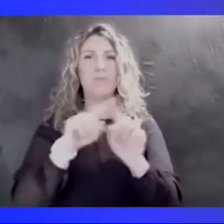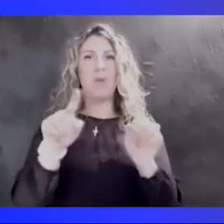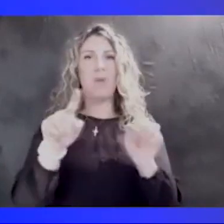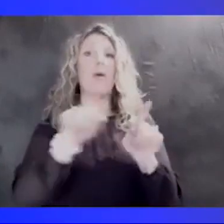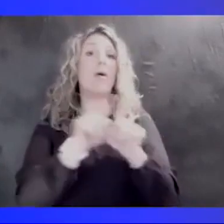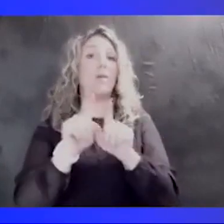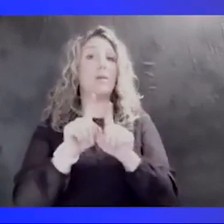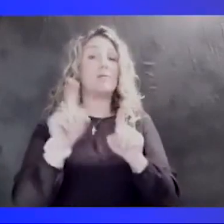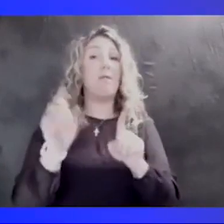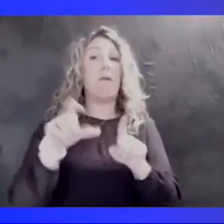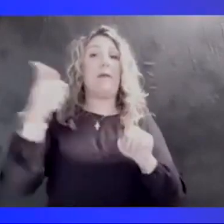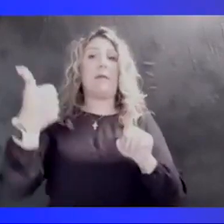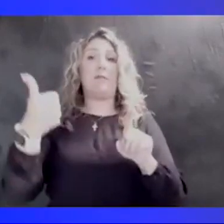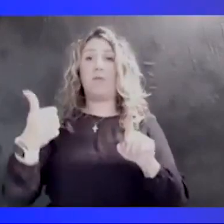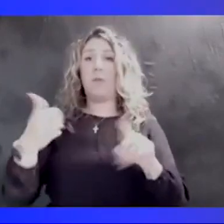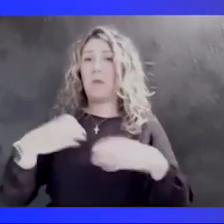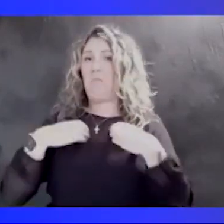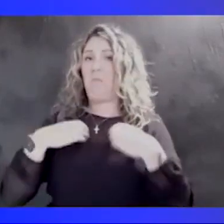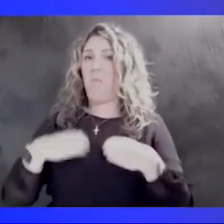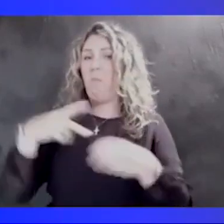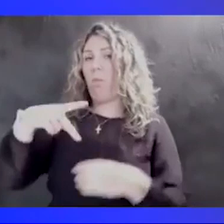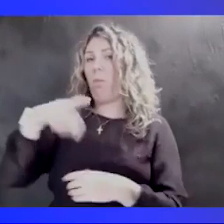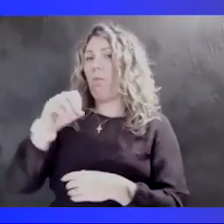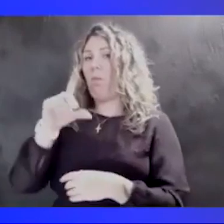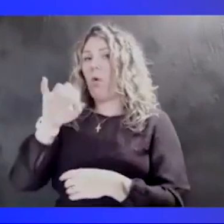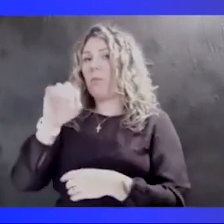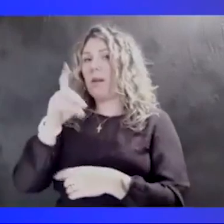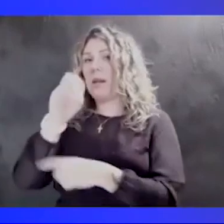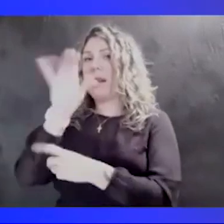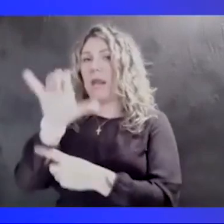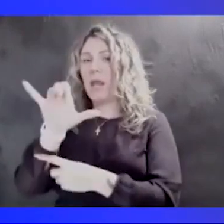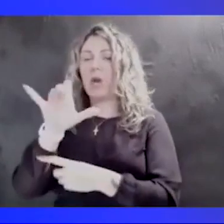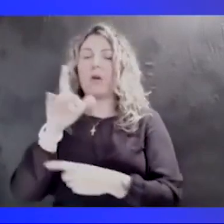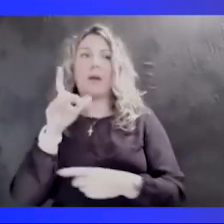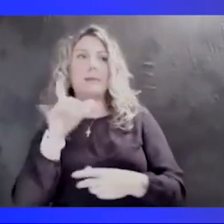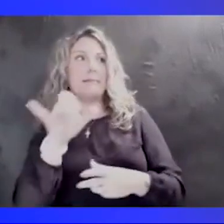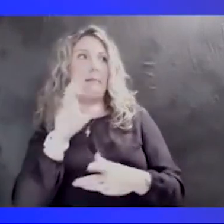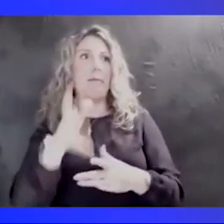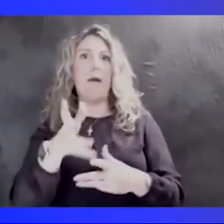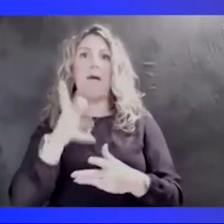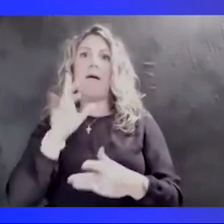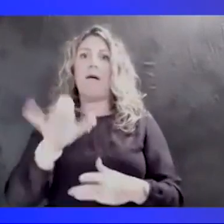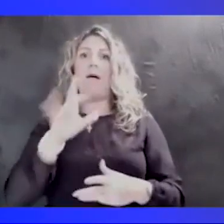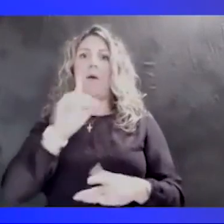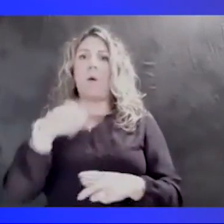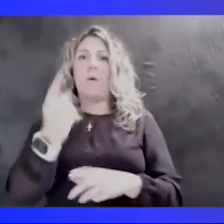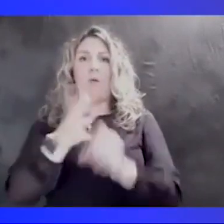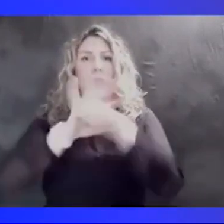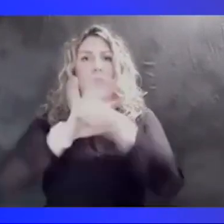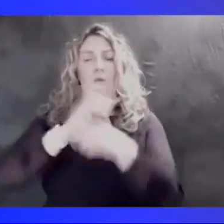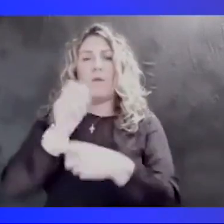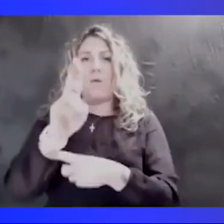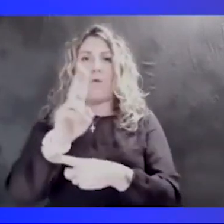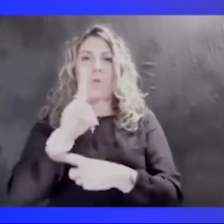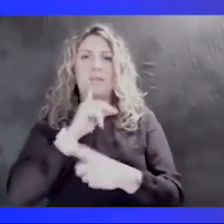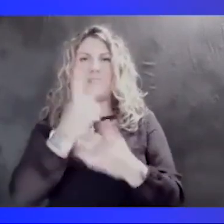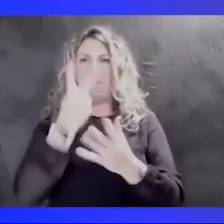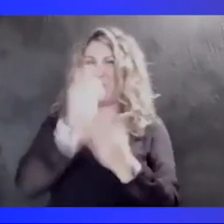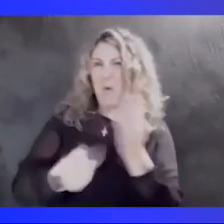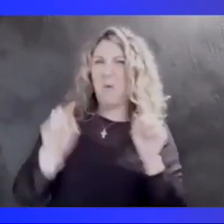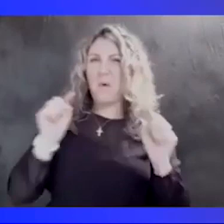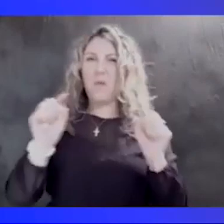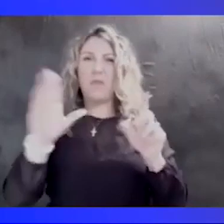pulmonary conditions. So it's hard to know, is this being exacerbated? Is it just the COVID, or is it really kind of their chronic condition